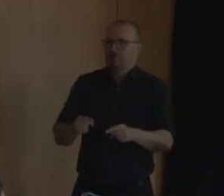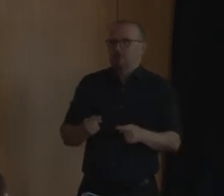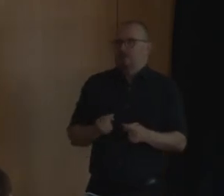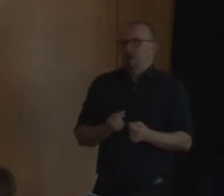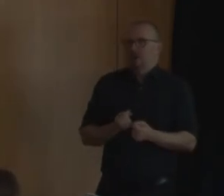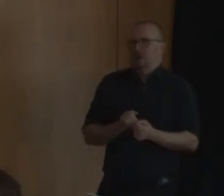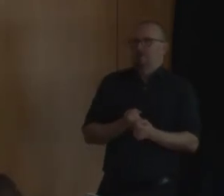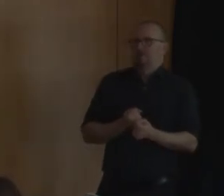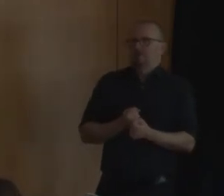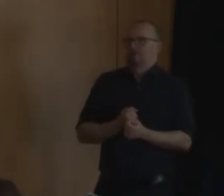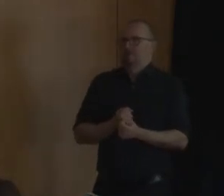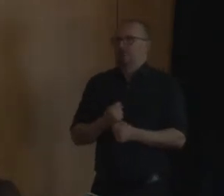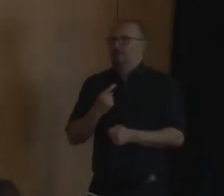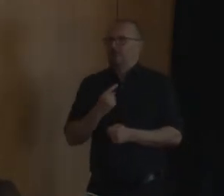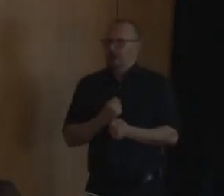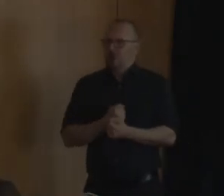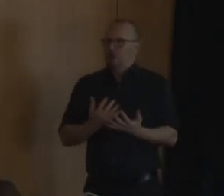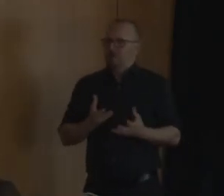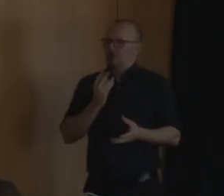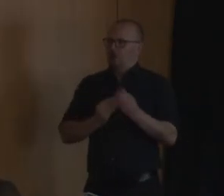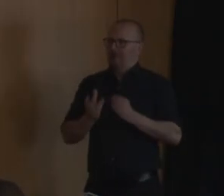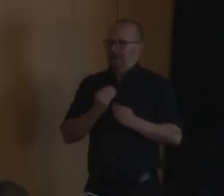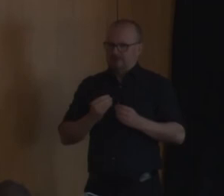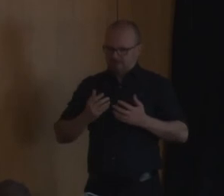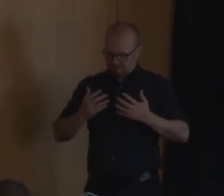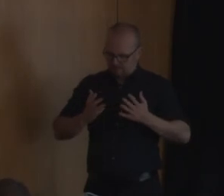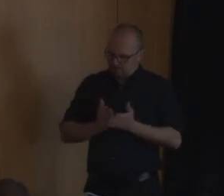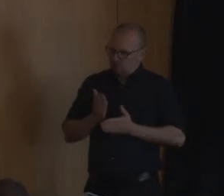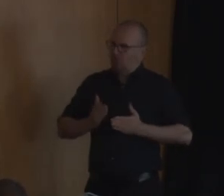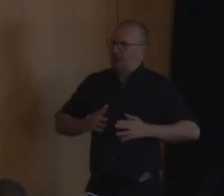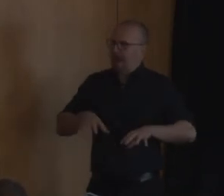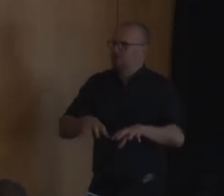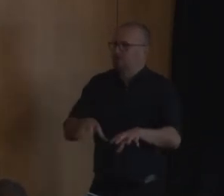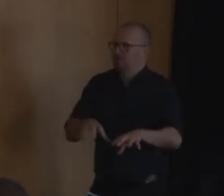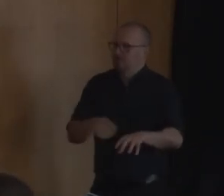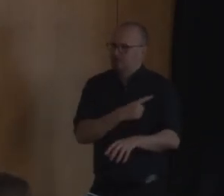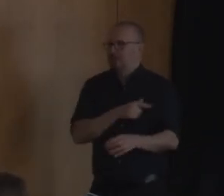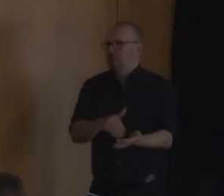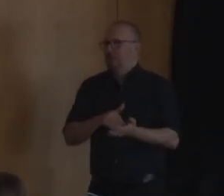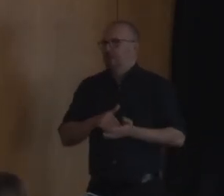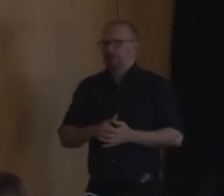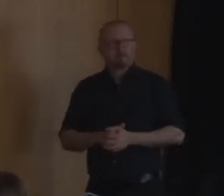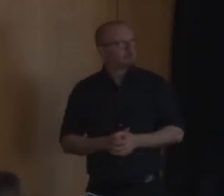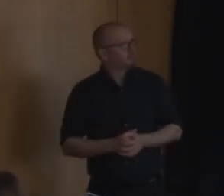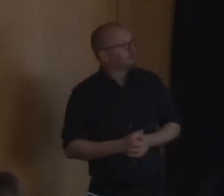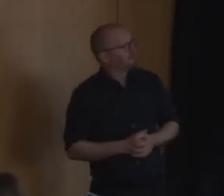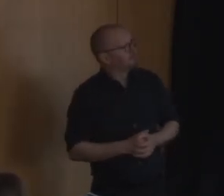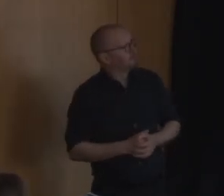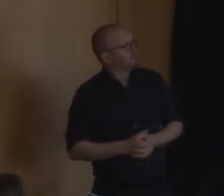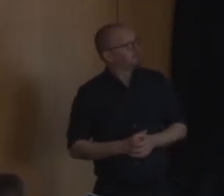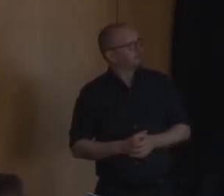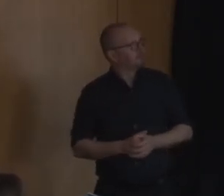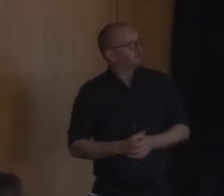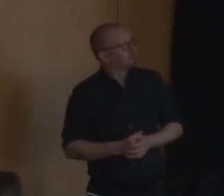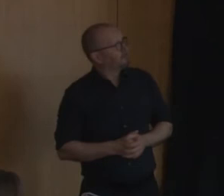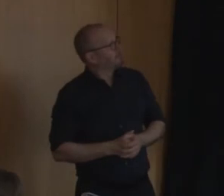can really increase long-term retention of knowledge. And of course, digital can support the physical. They're not